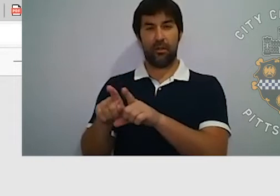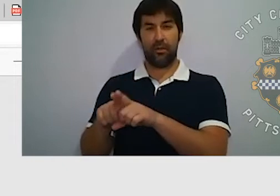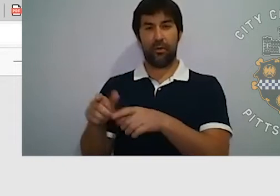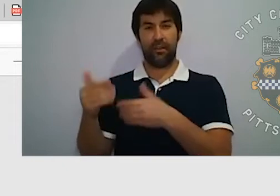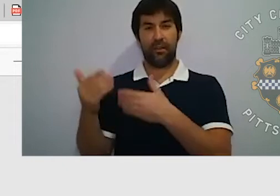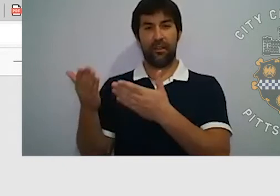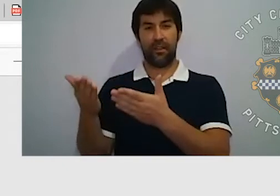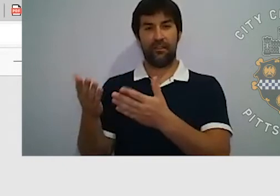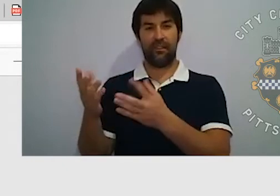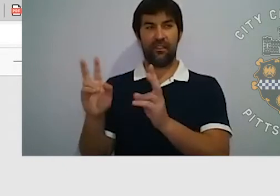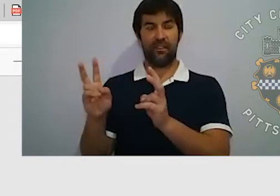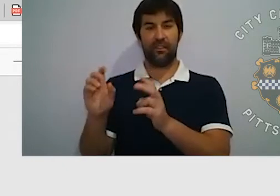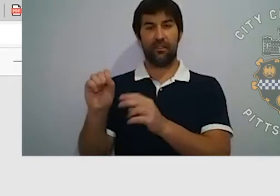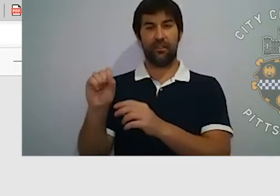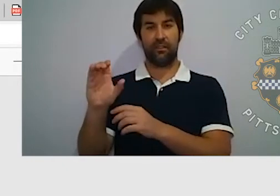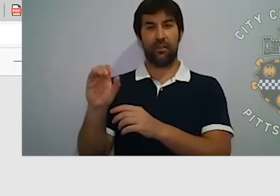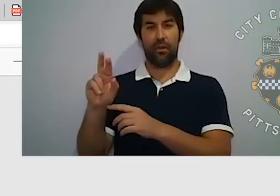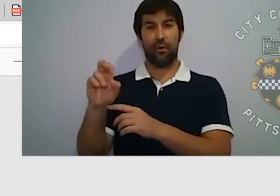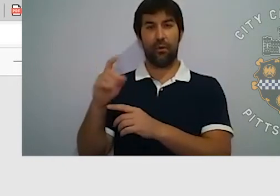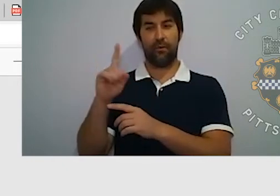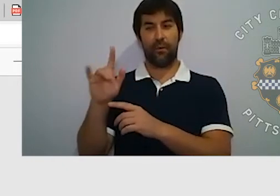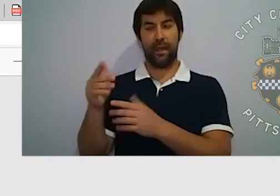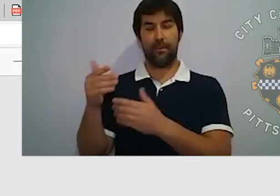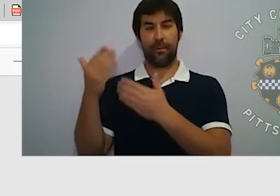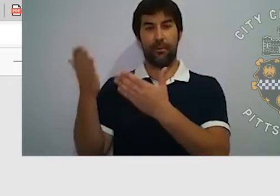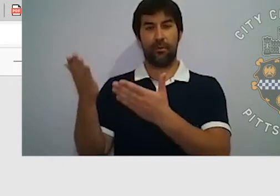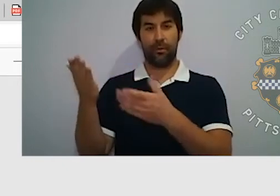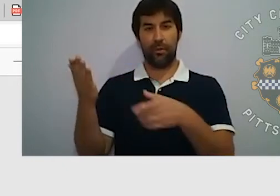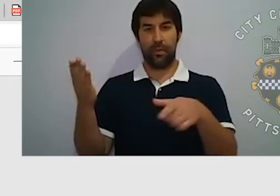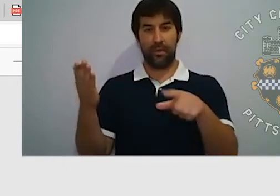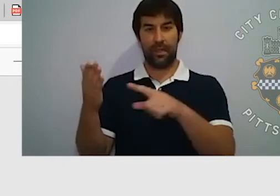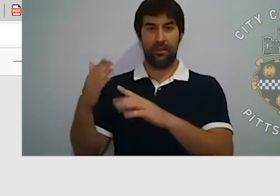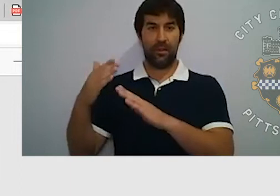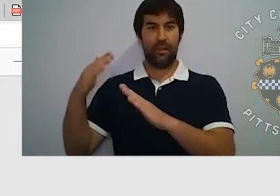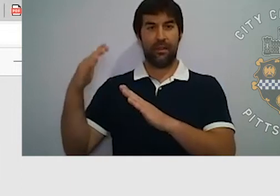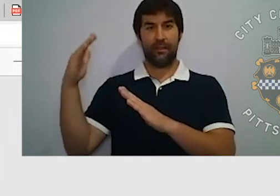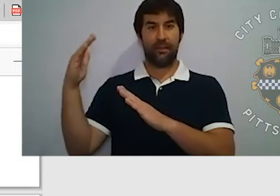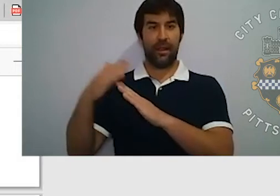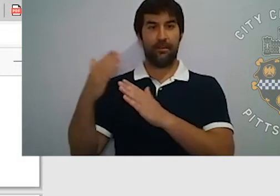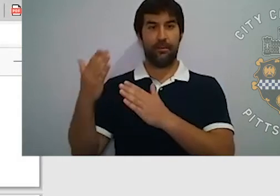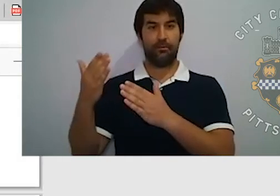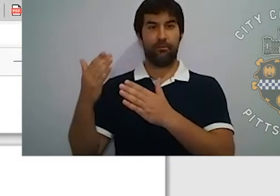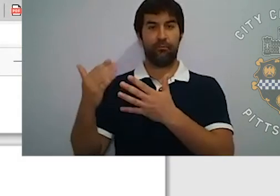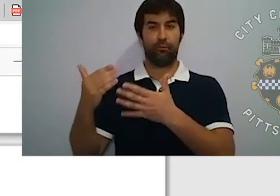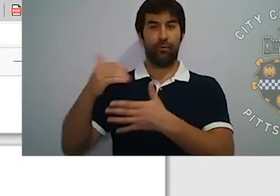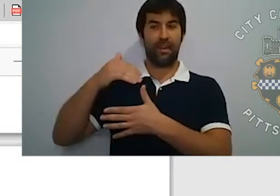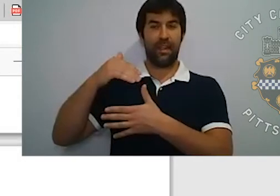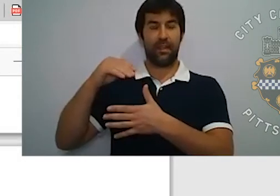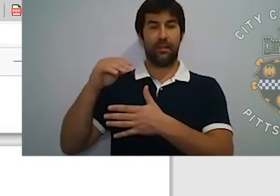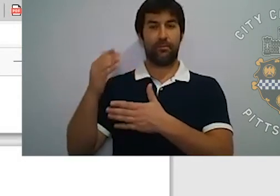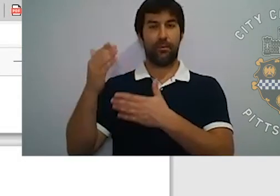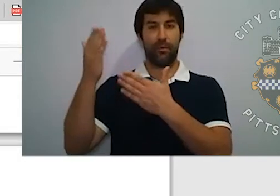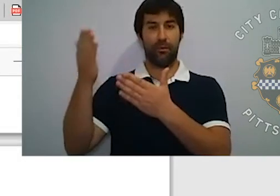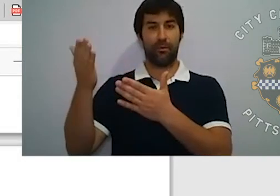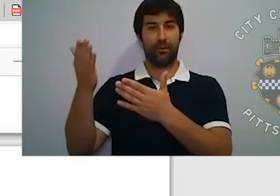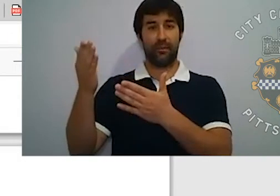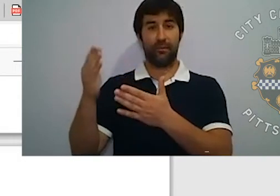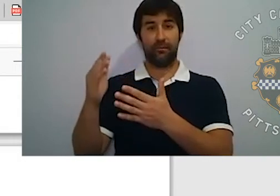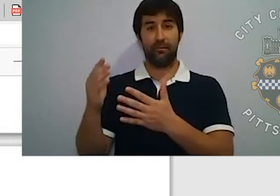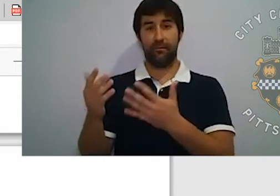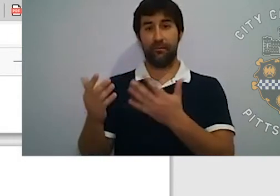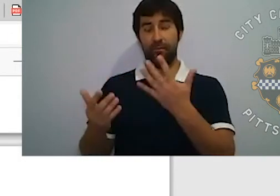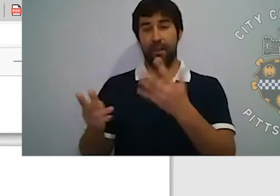to fund the design in 1 year and then fund the capital improvement in subsequent years. Street